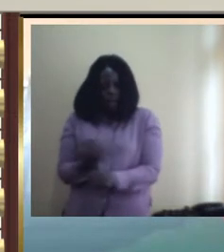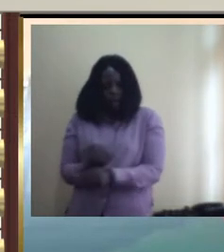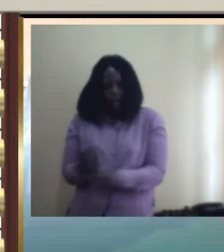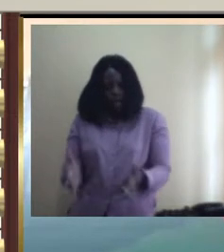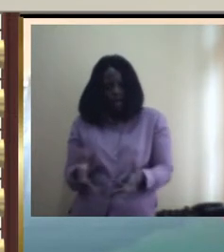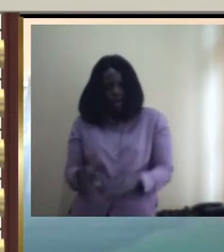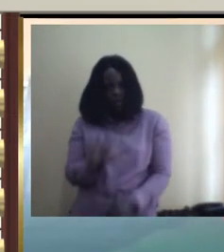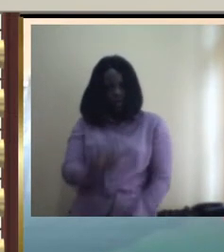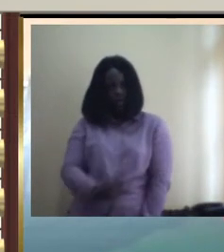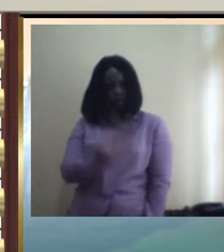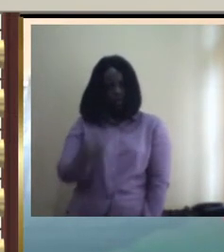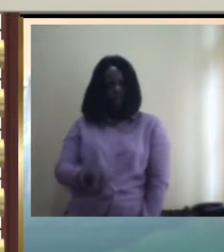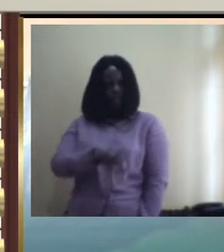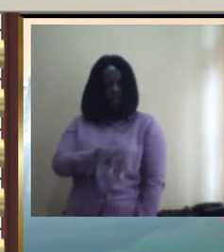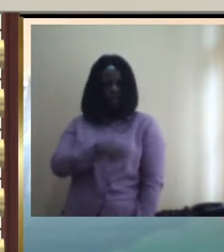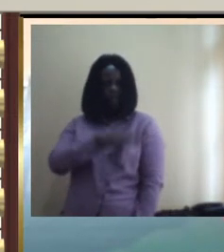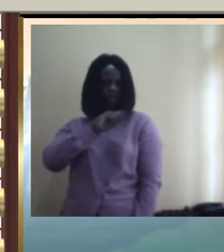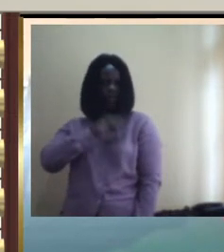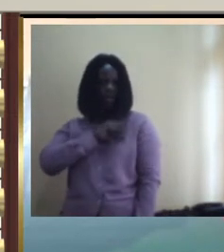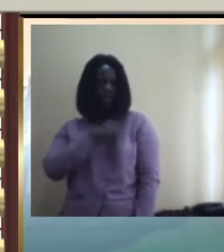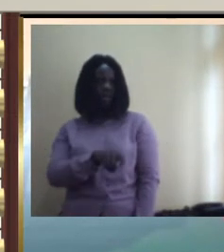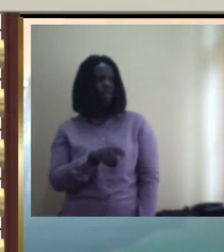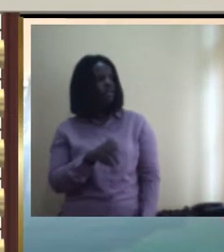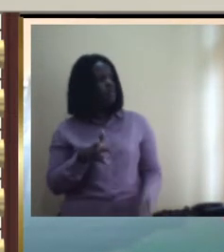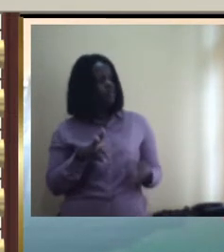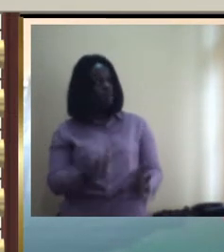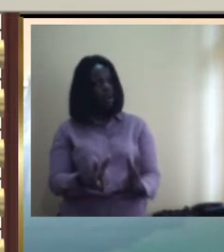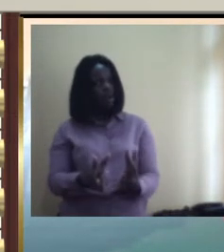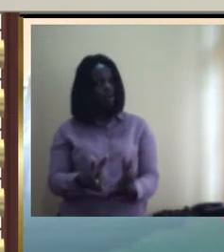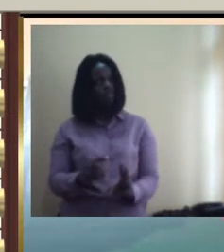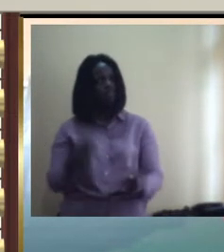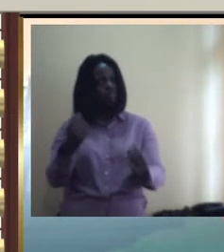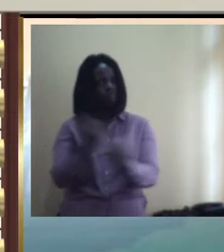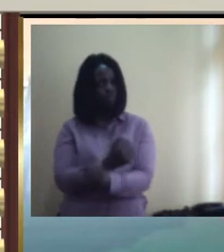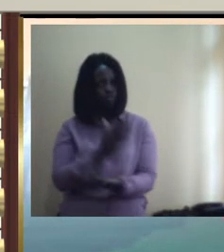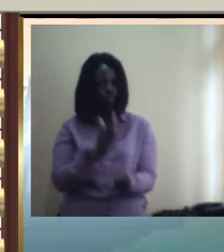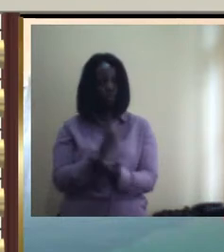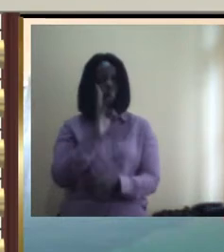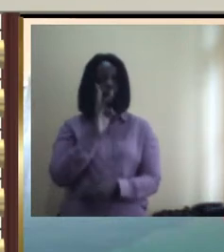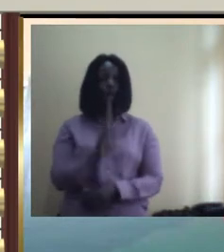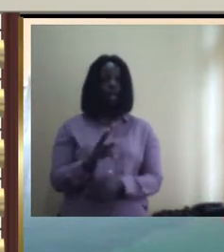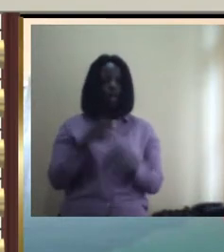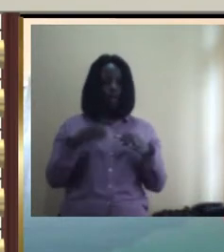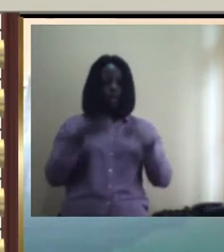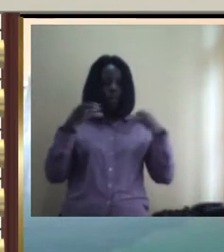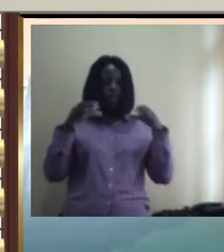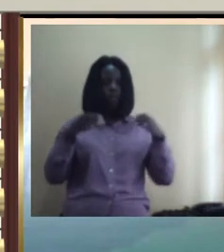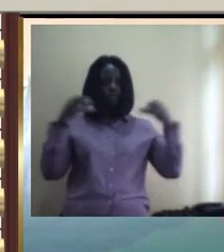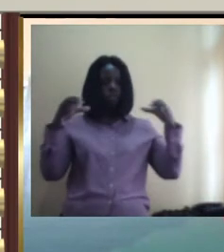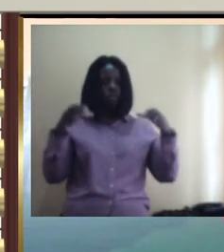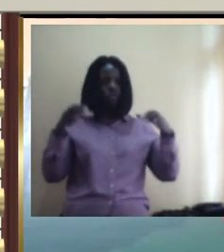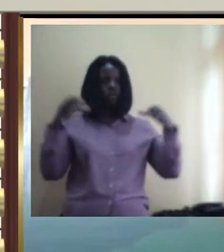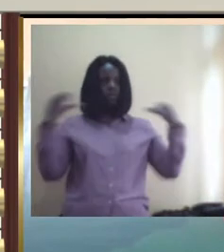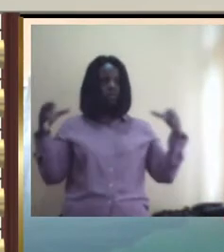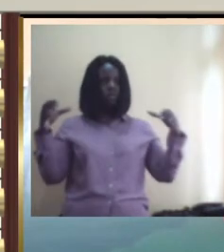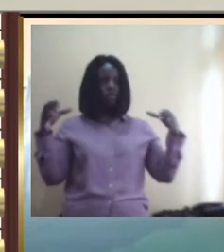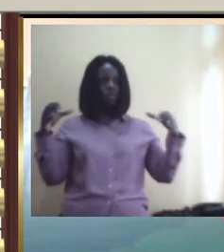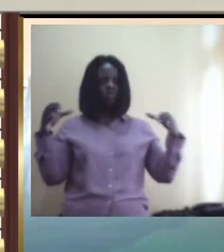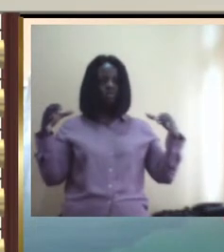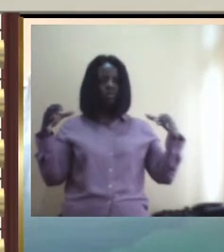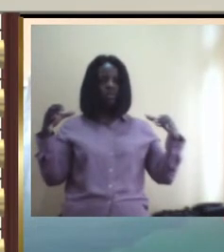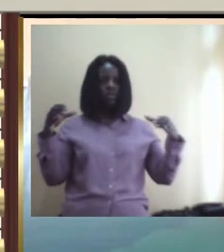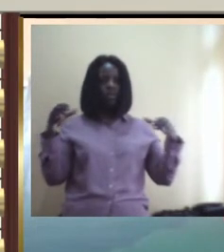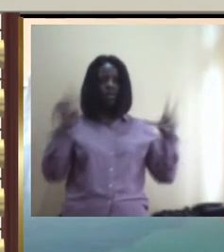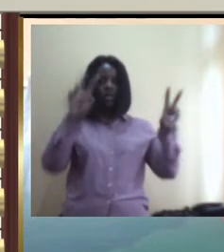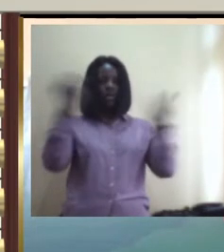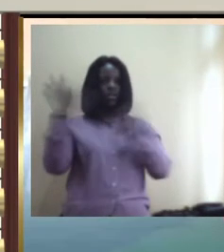capabilities of the province. This approach will ensure the expansion of the agricultural food and